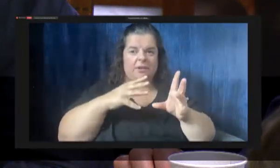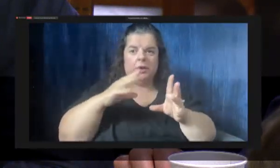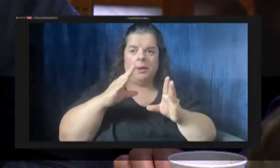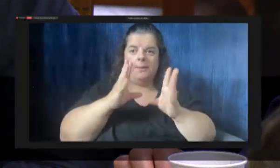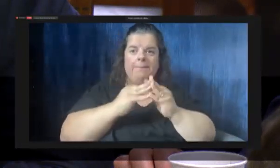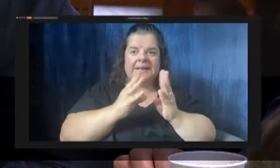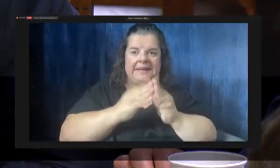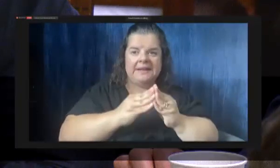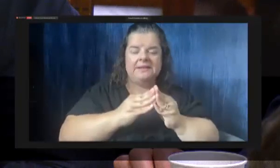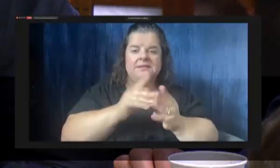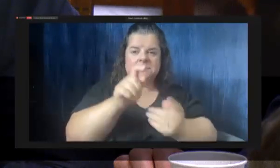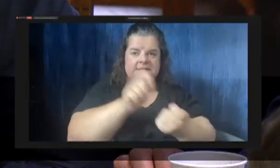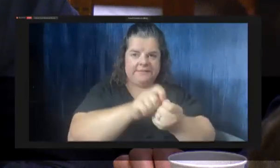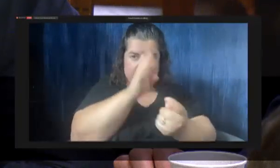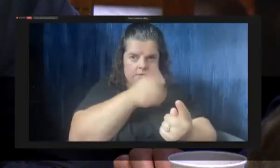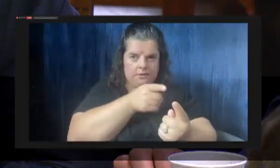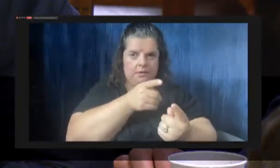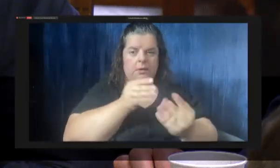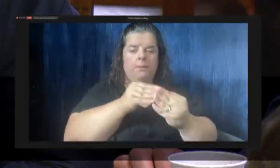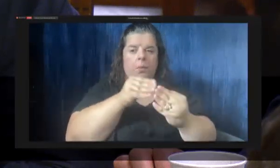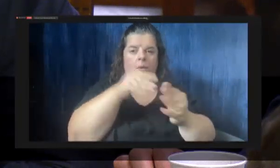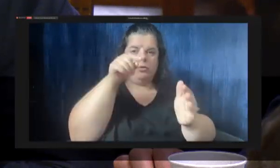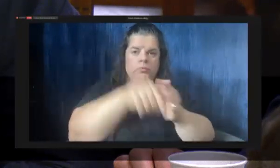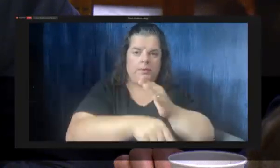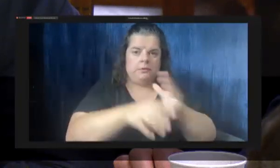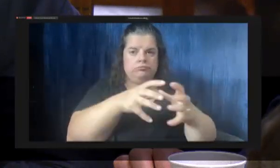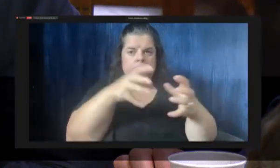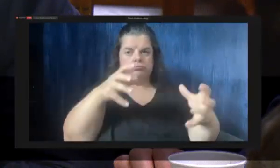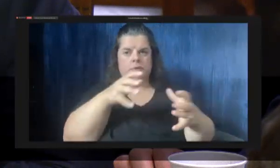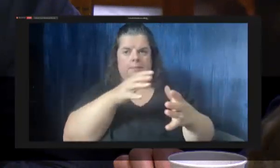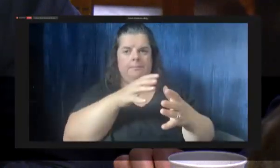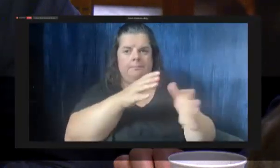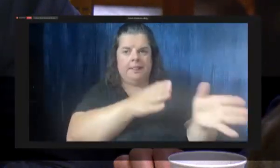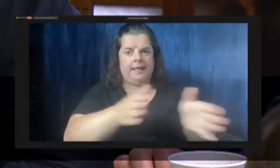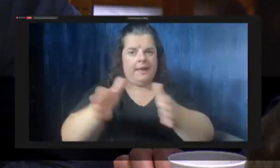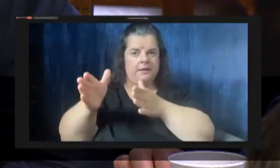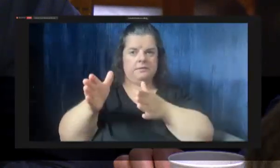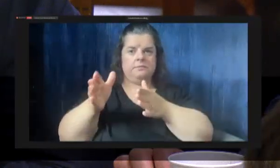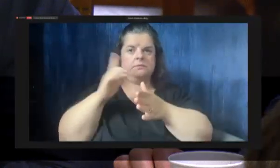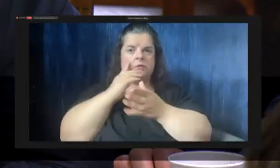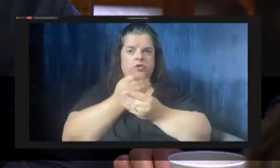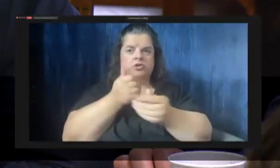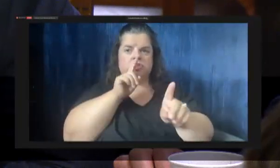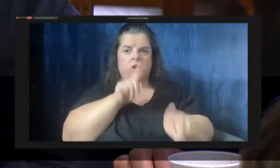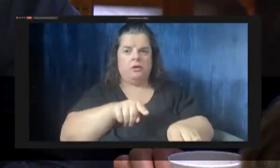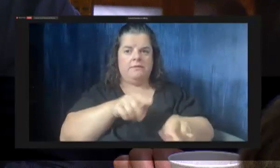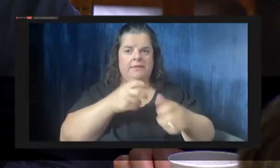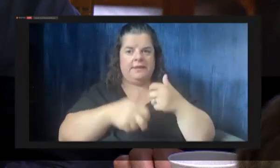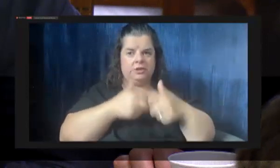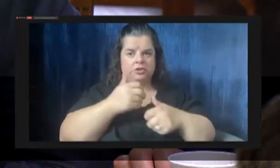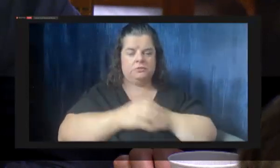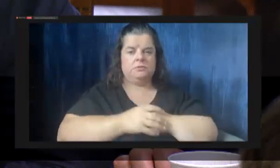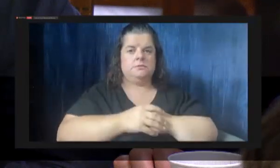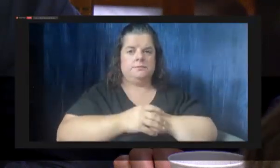going to have a more robust plan to solve the issues, not just